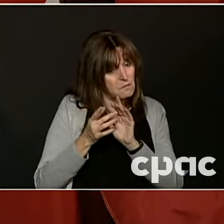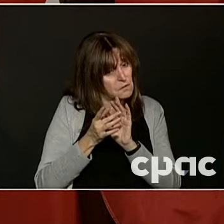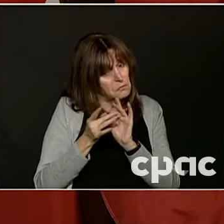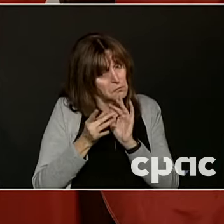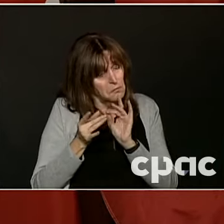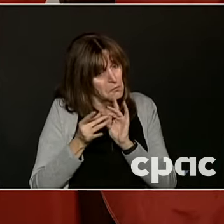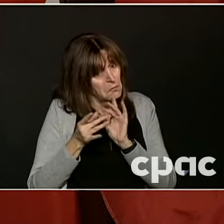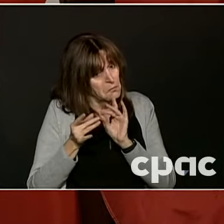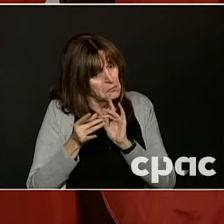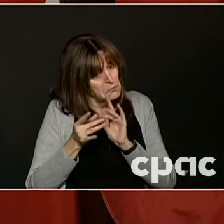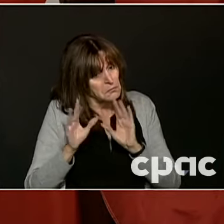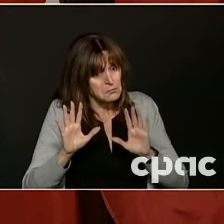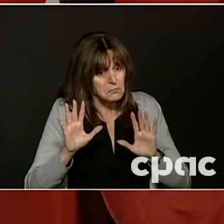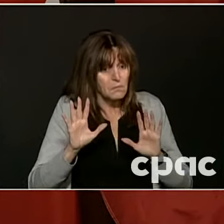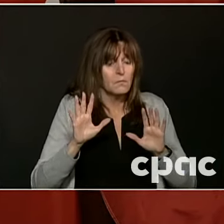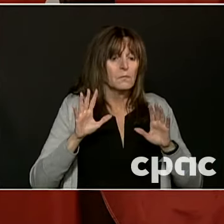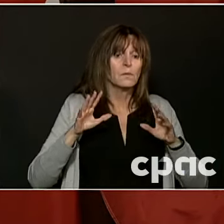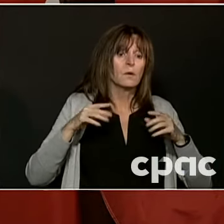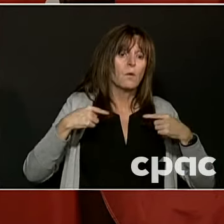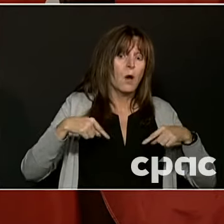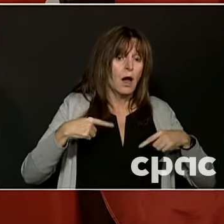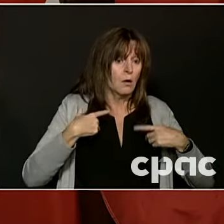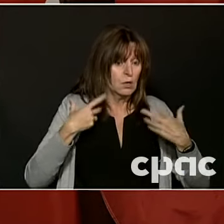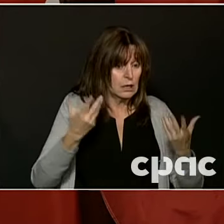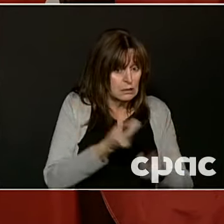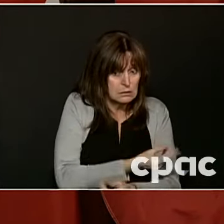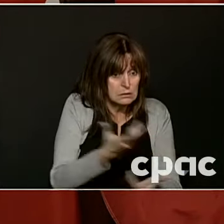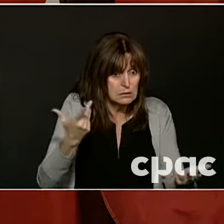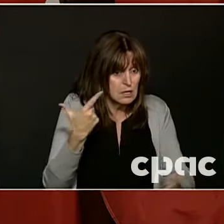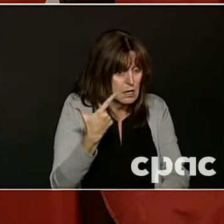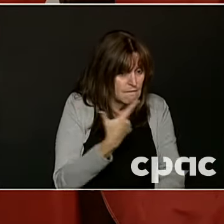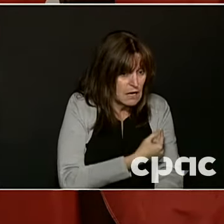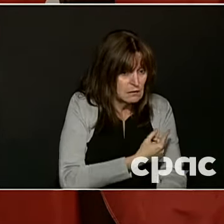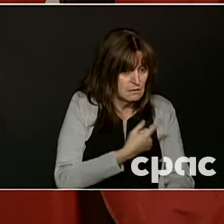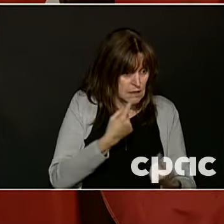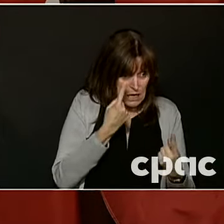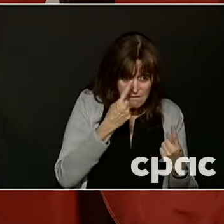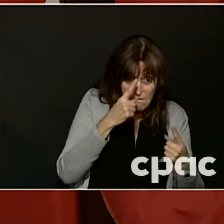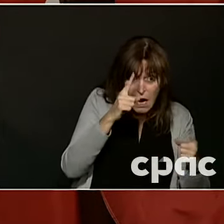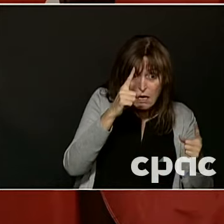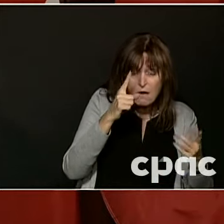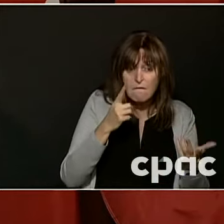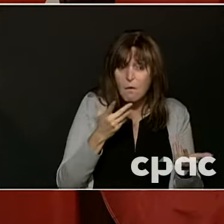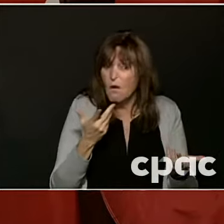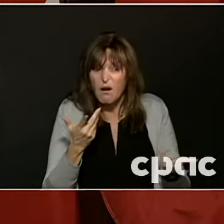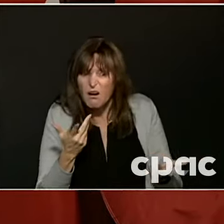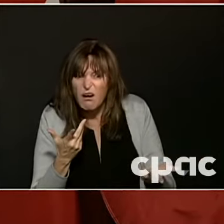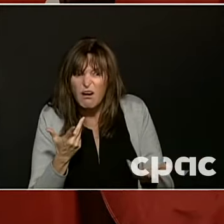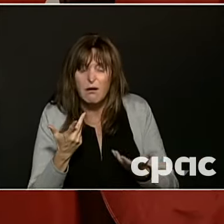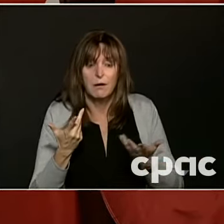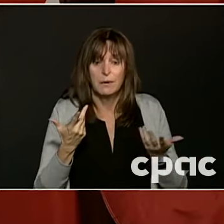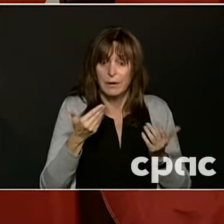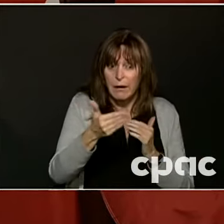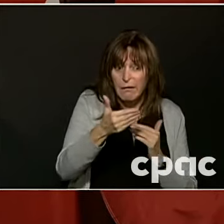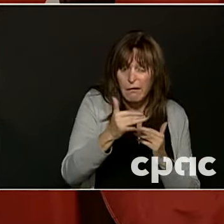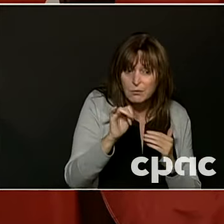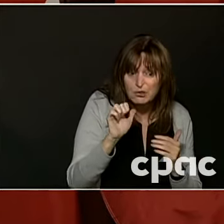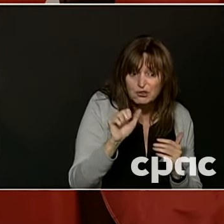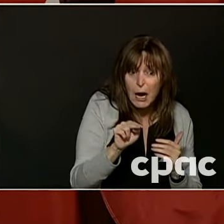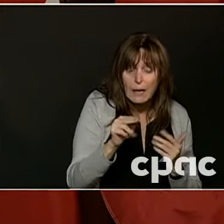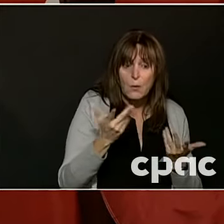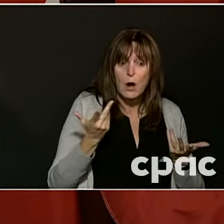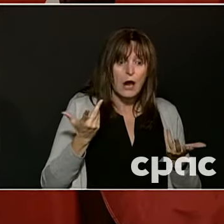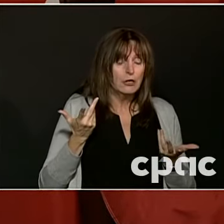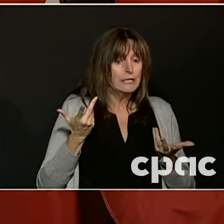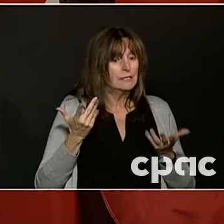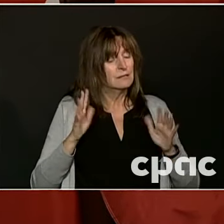them. So that is still at least into the new year and further on from there. So if you get your level of